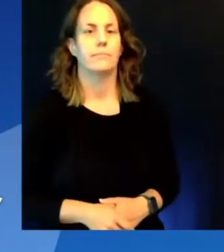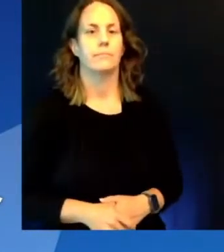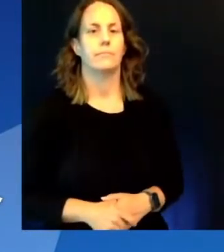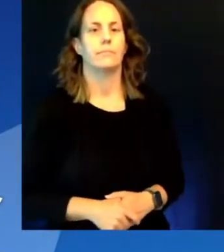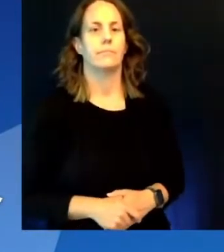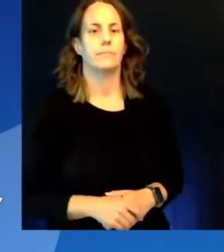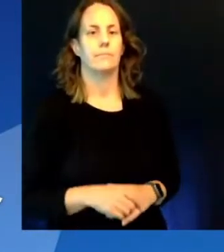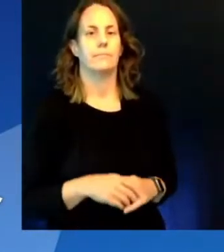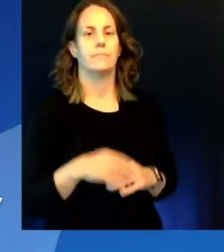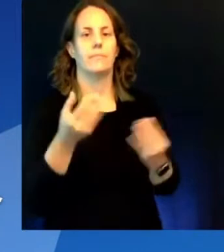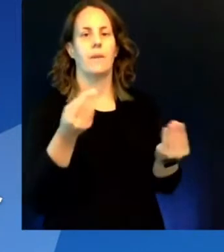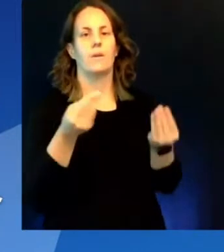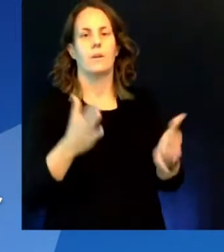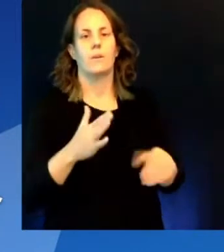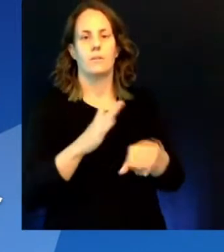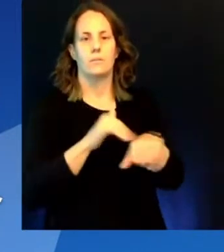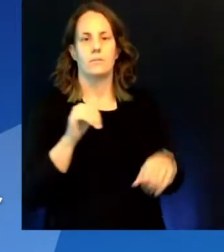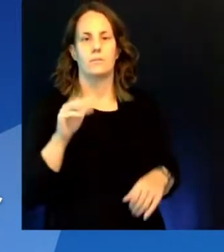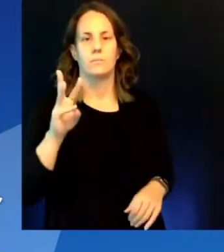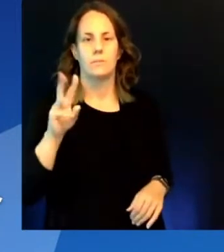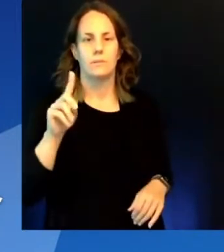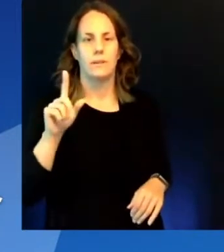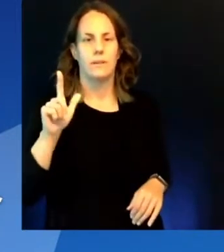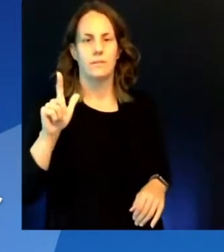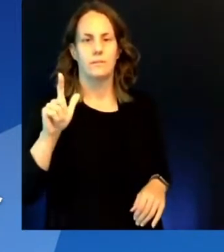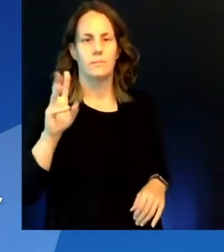Hi, one moment.